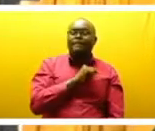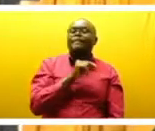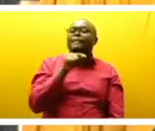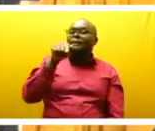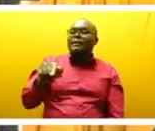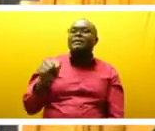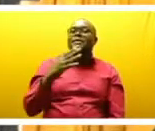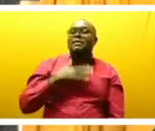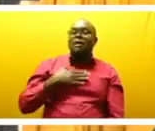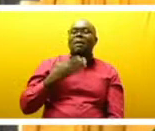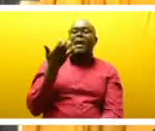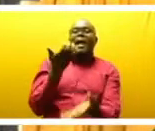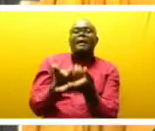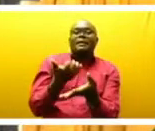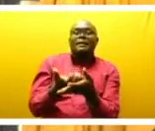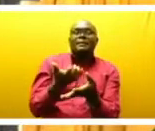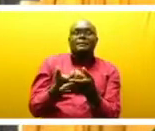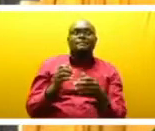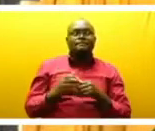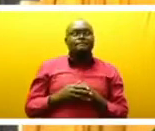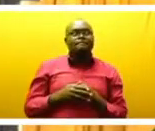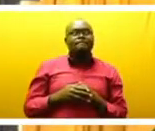our evidence.